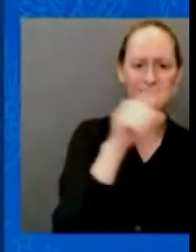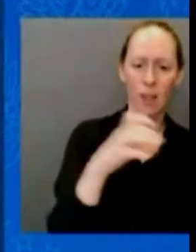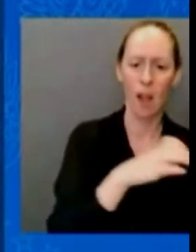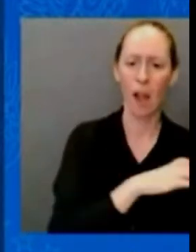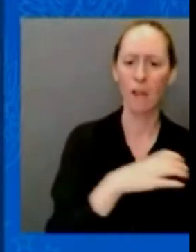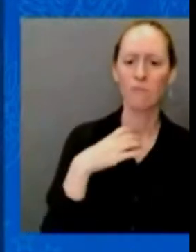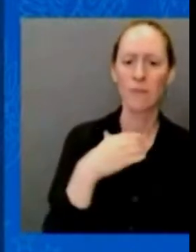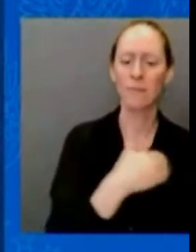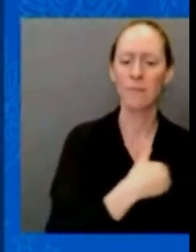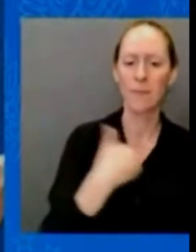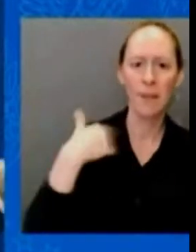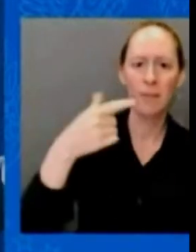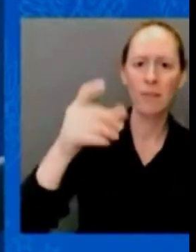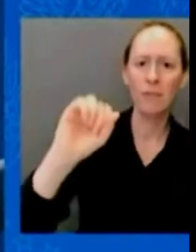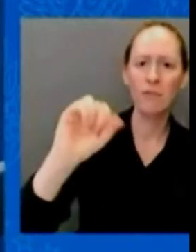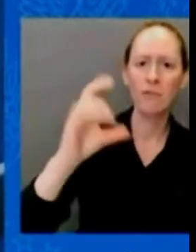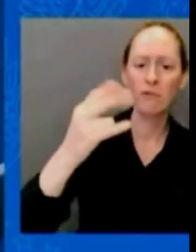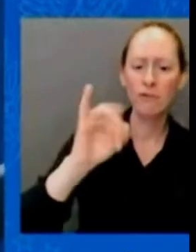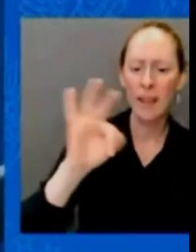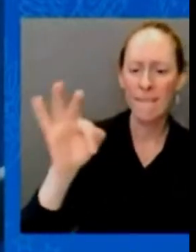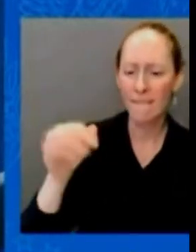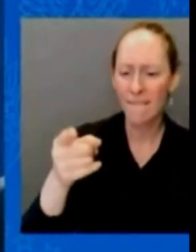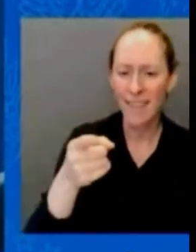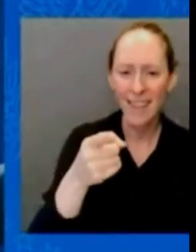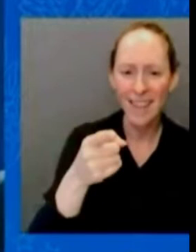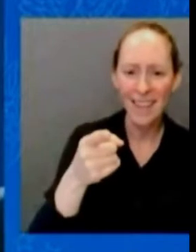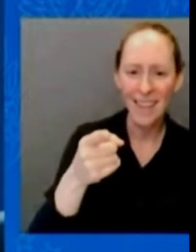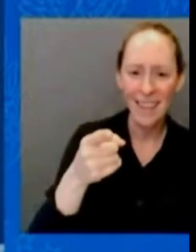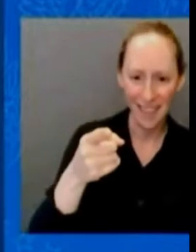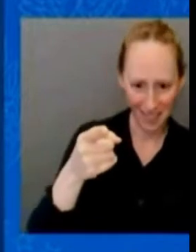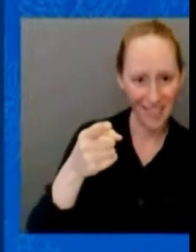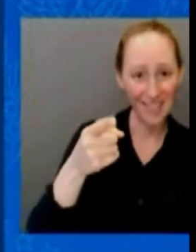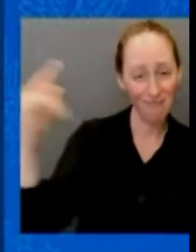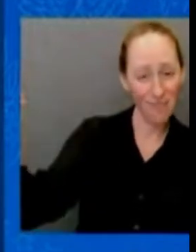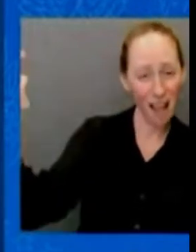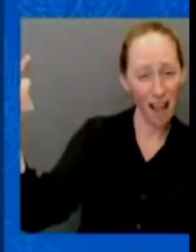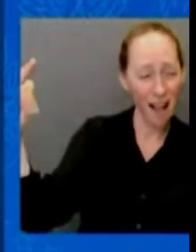is he? There he is. Good to see you, Adam.